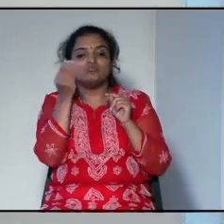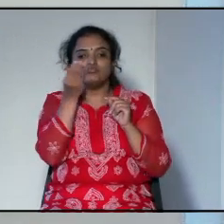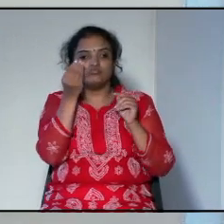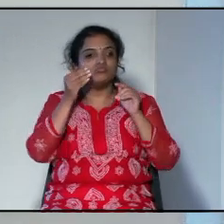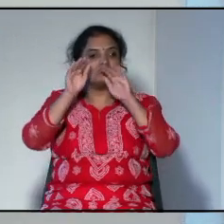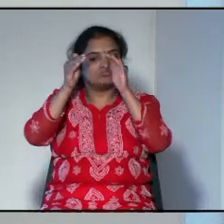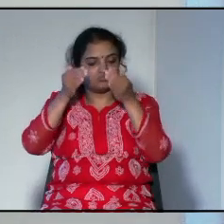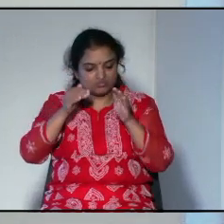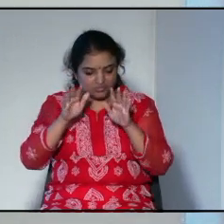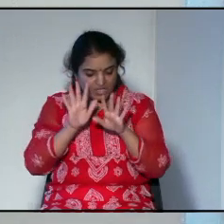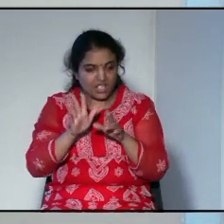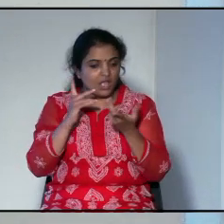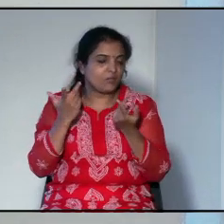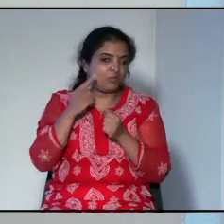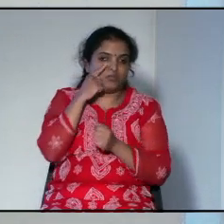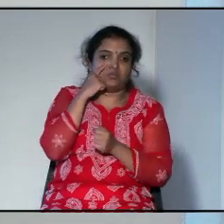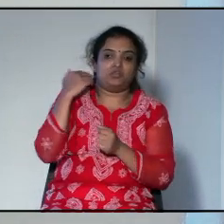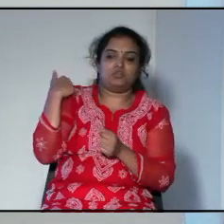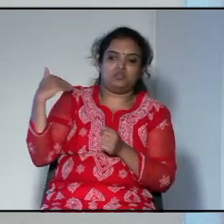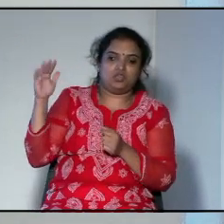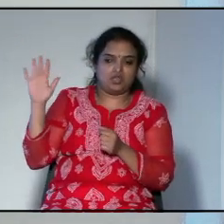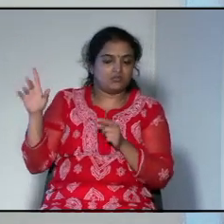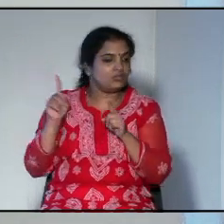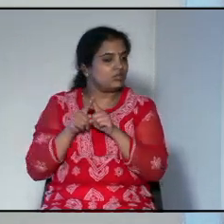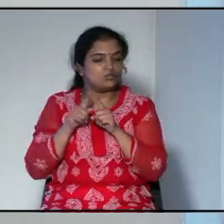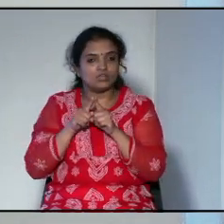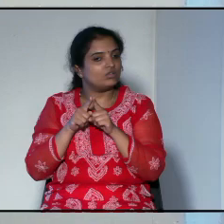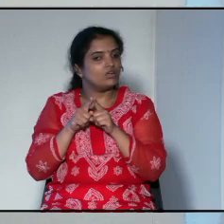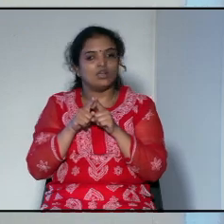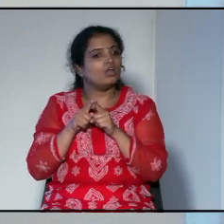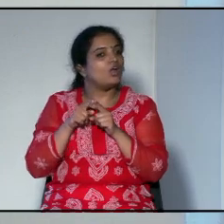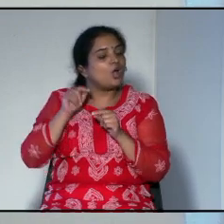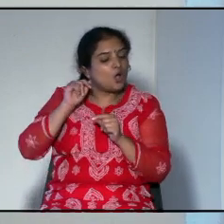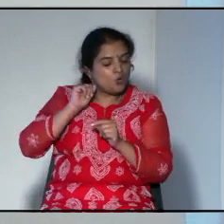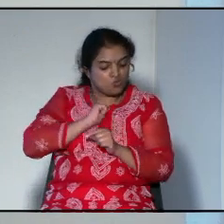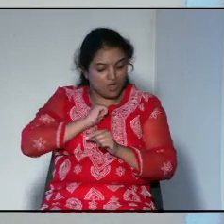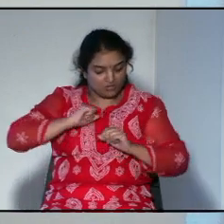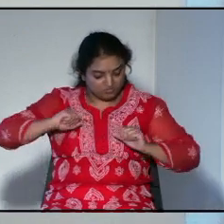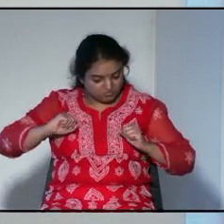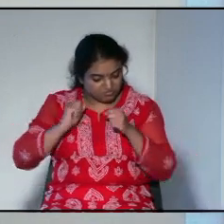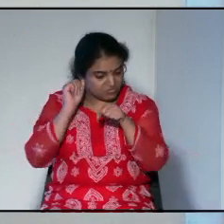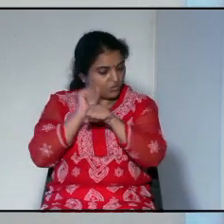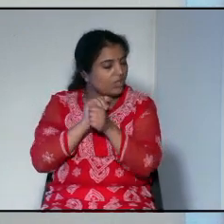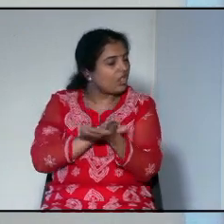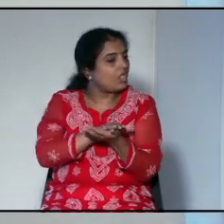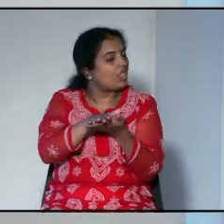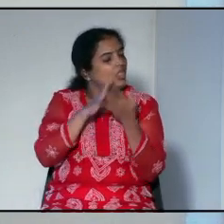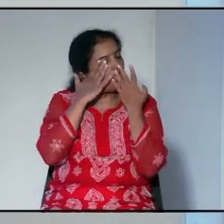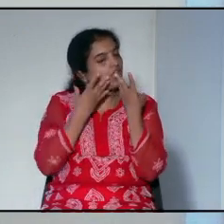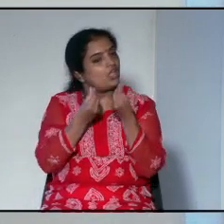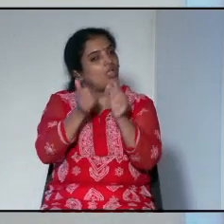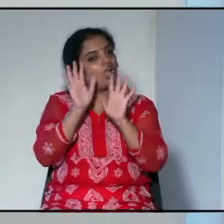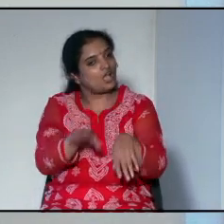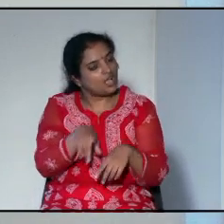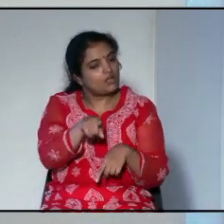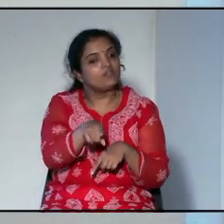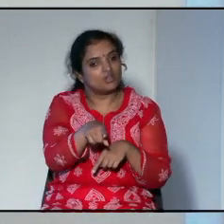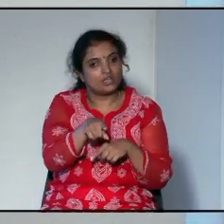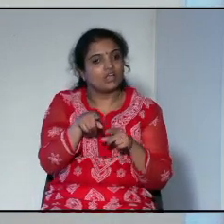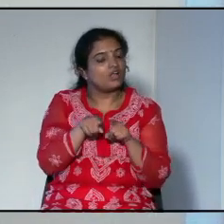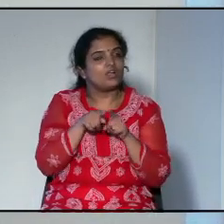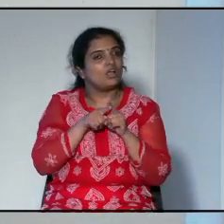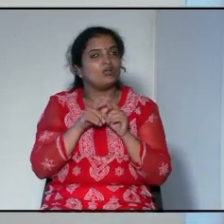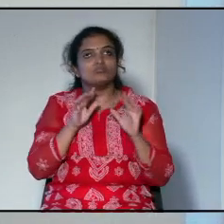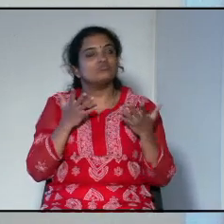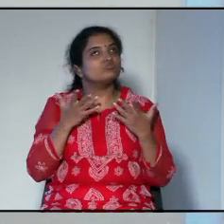her sisters came, and then her work has been dispersed, right? And they're now huge prices, but there's no estate